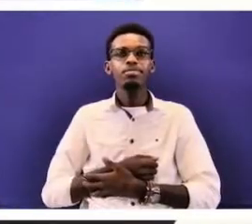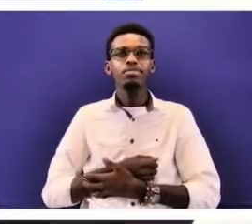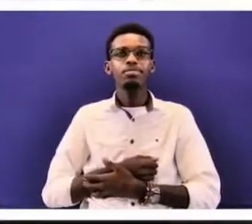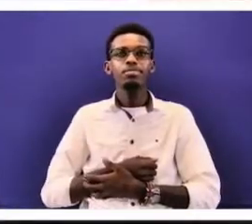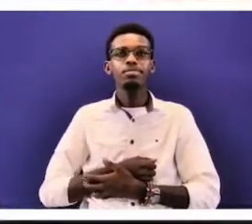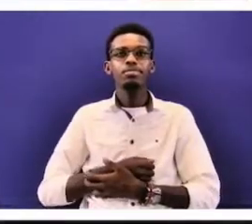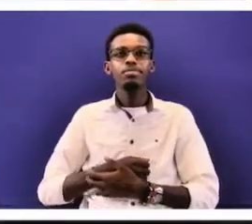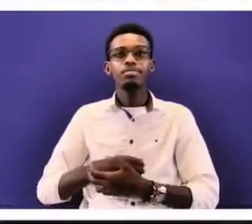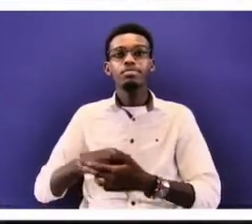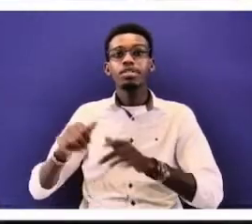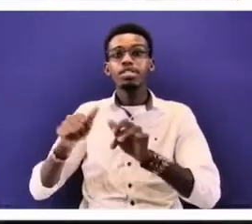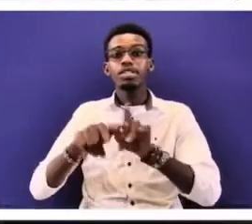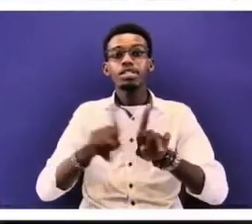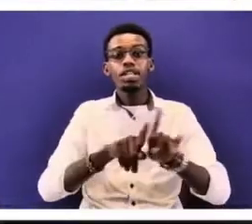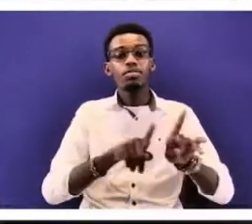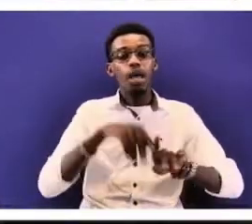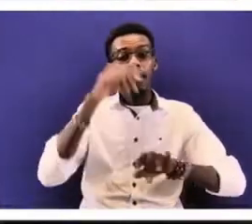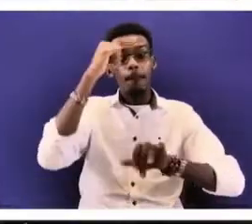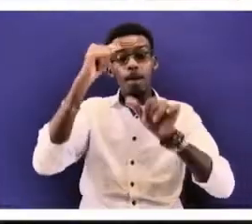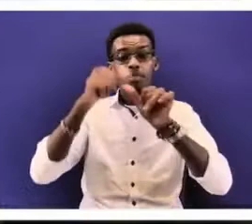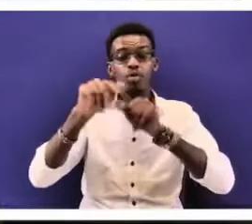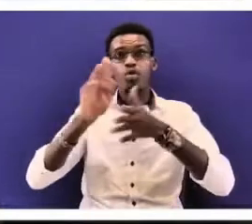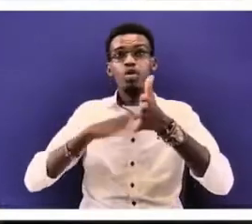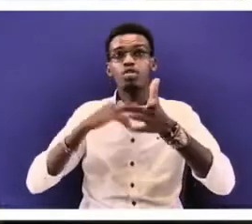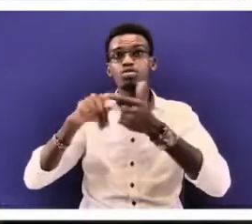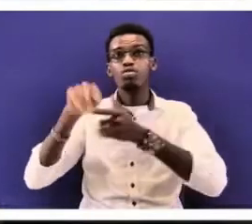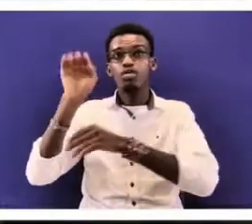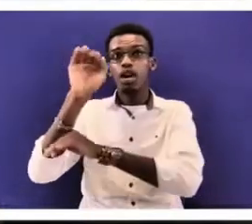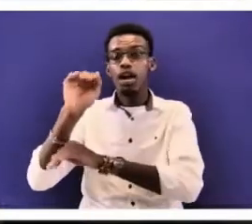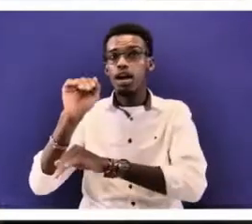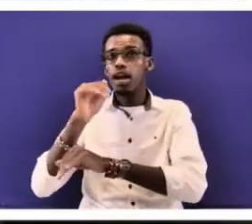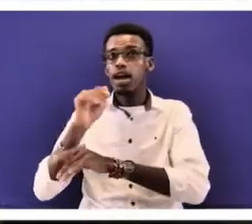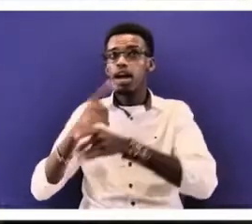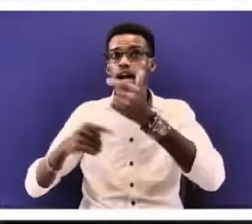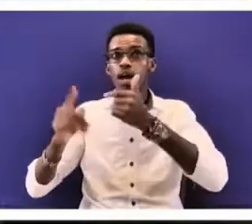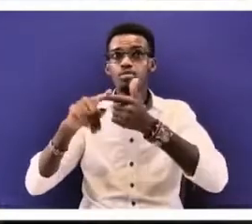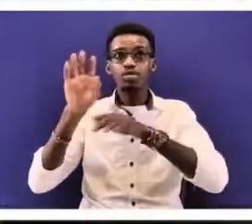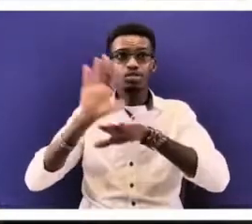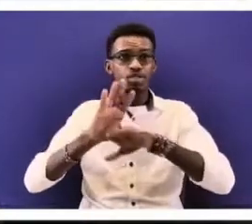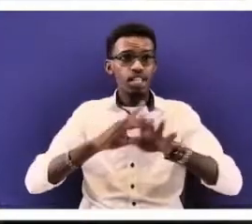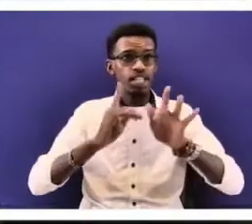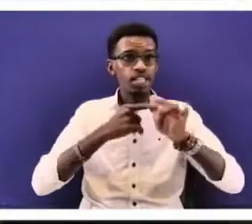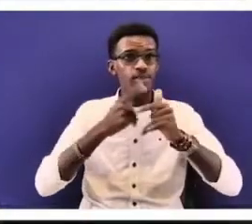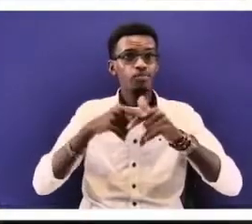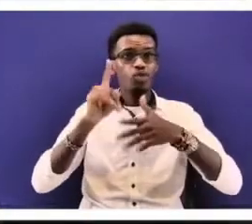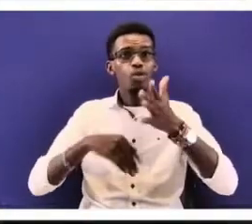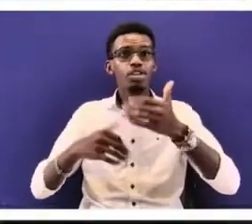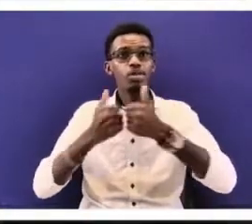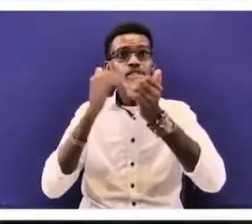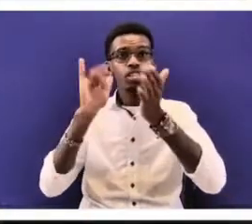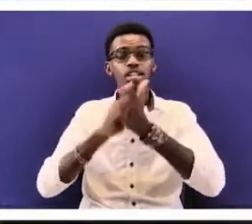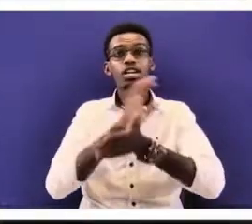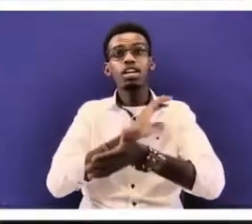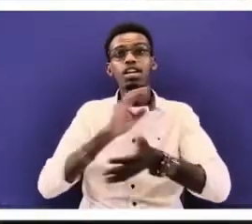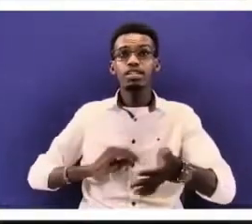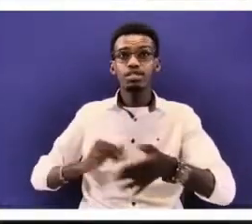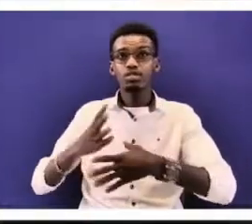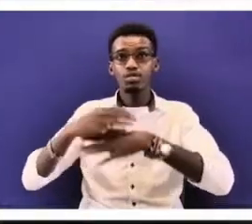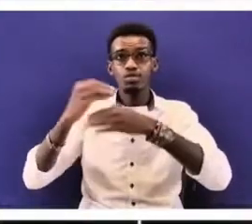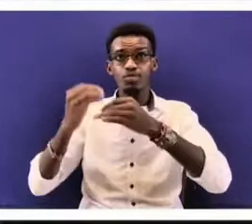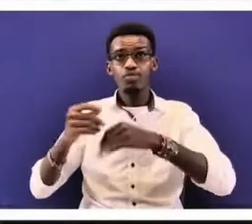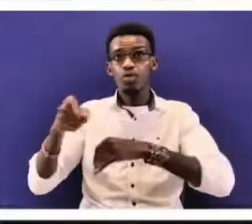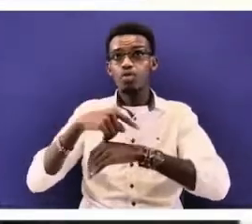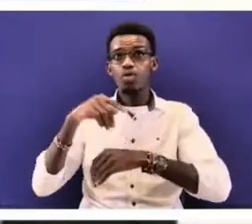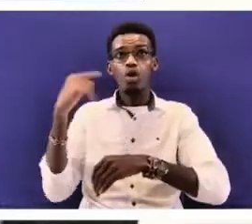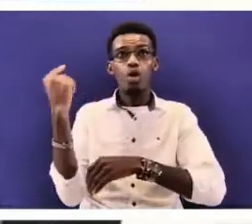As a member of a congregation, we just come to church. It even happens in our Christian walk. We just